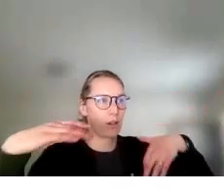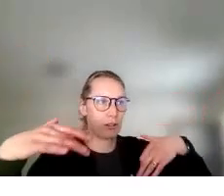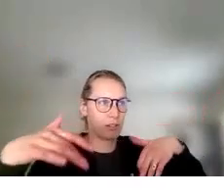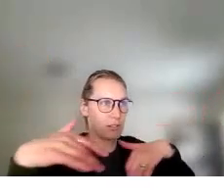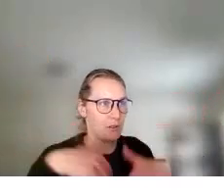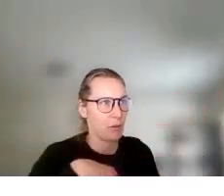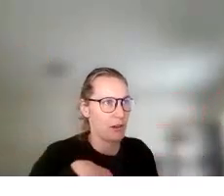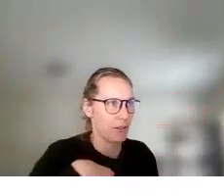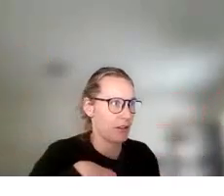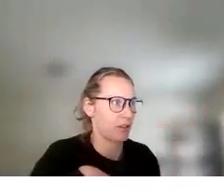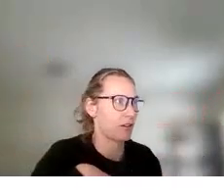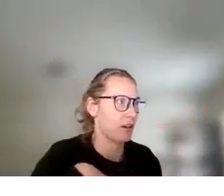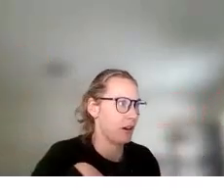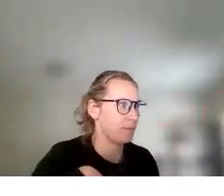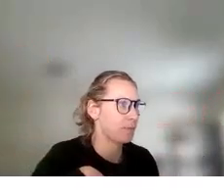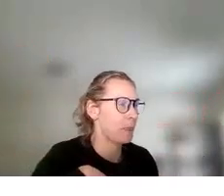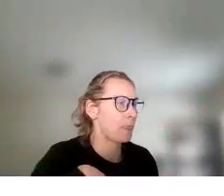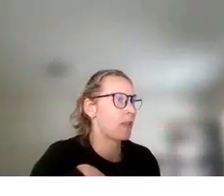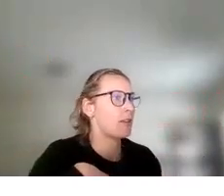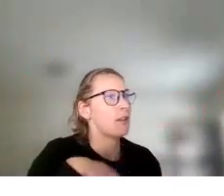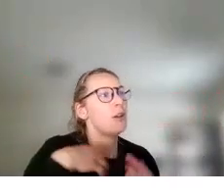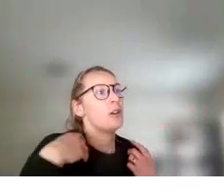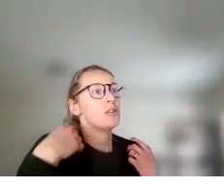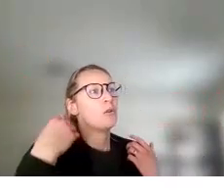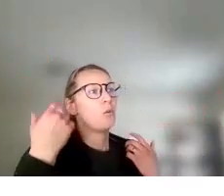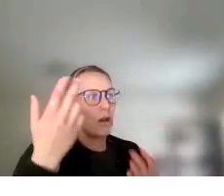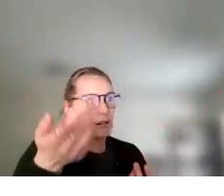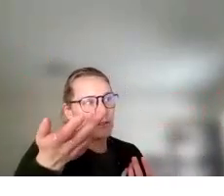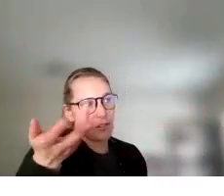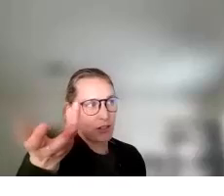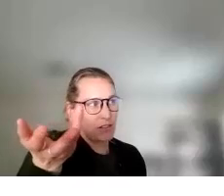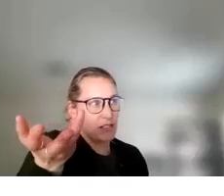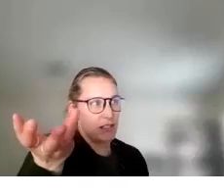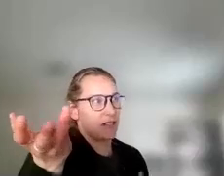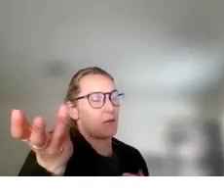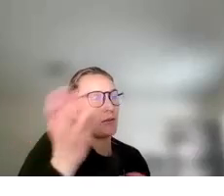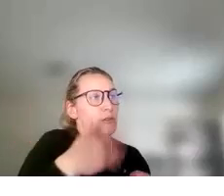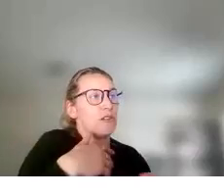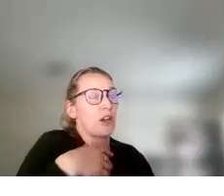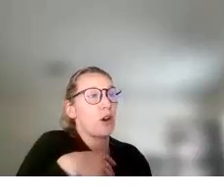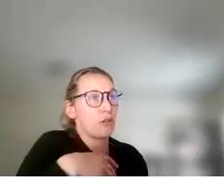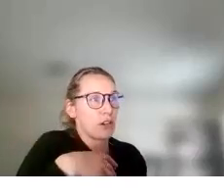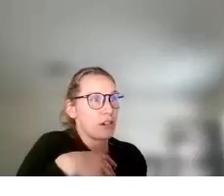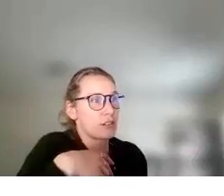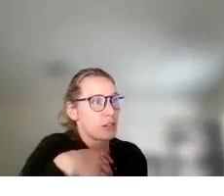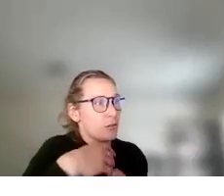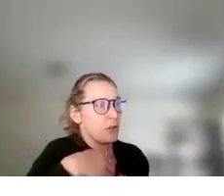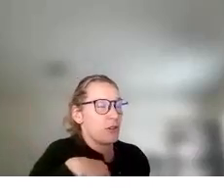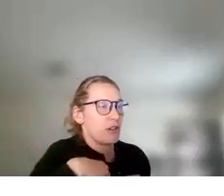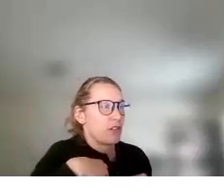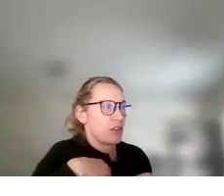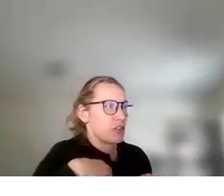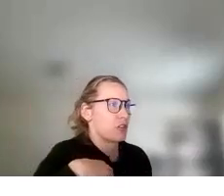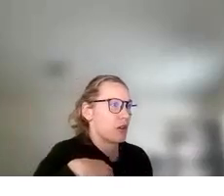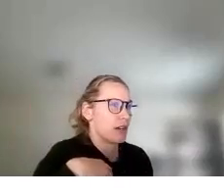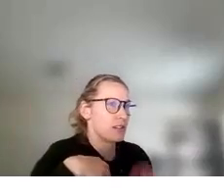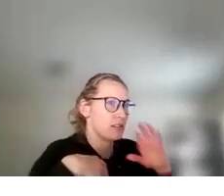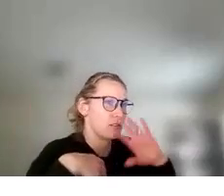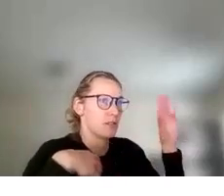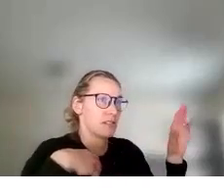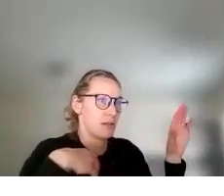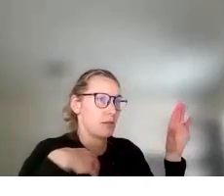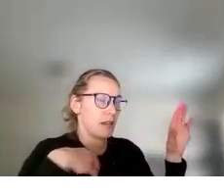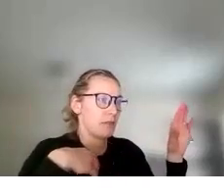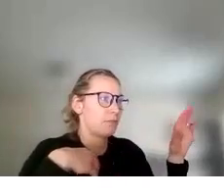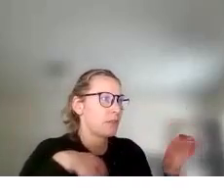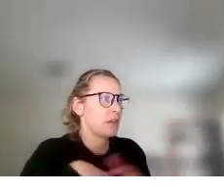members, regardless of the waiver that they're on. One of the services that we're moving over to Community First